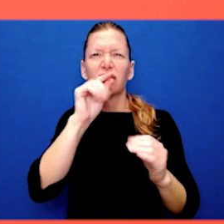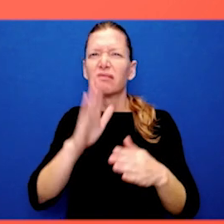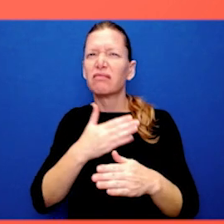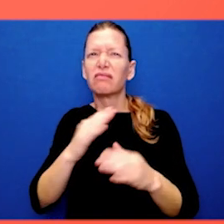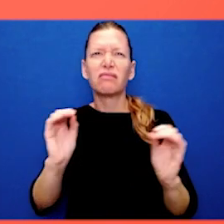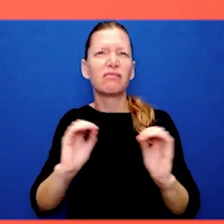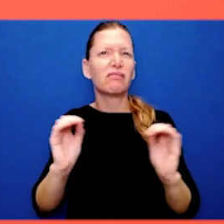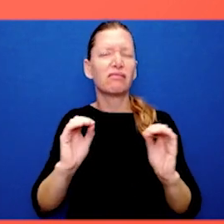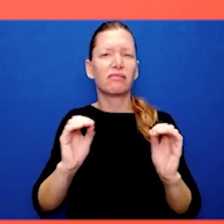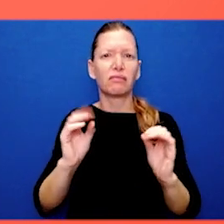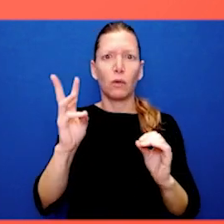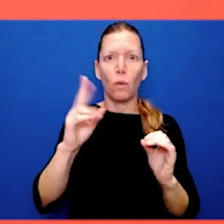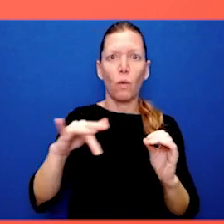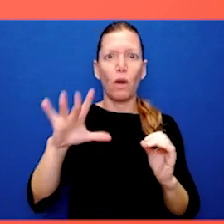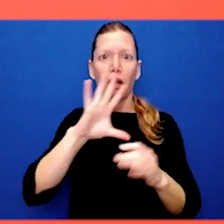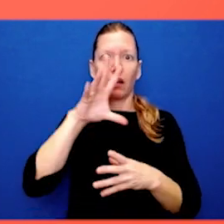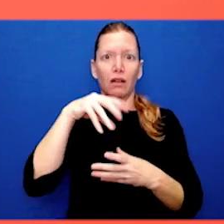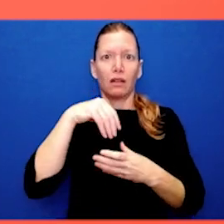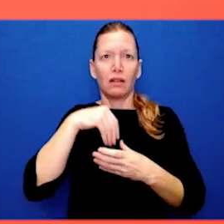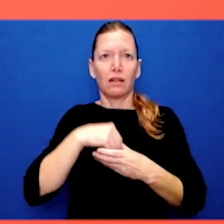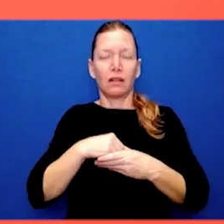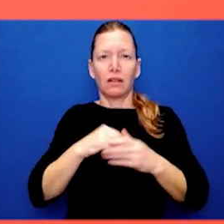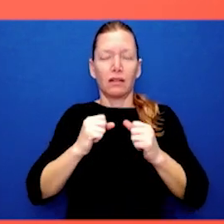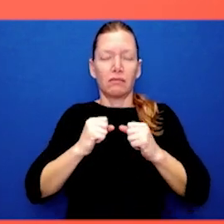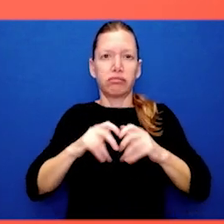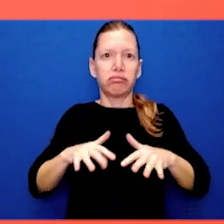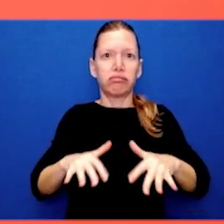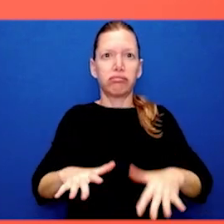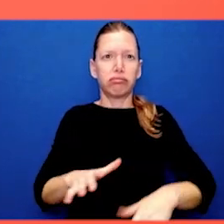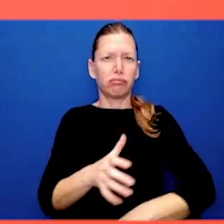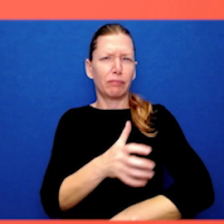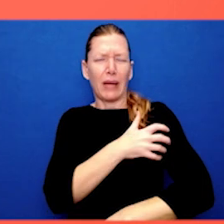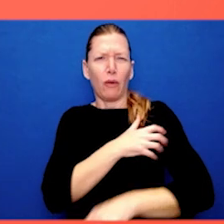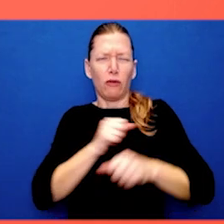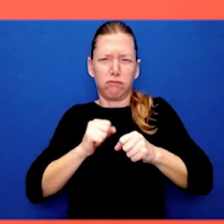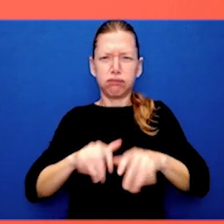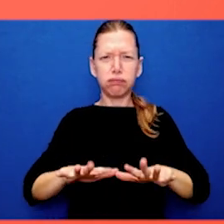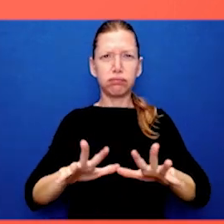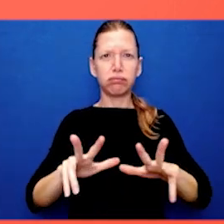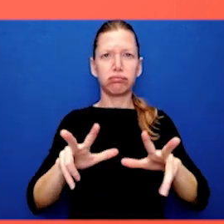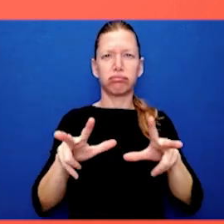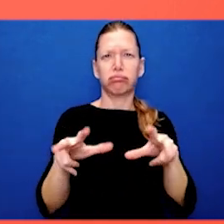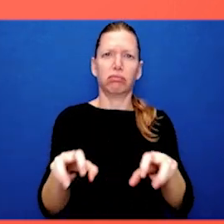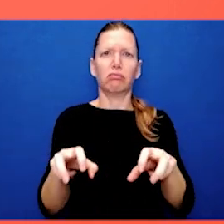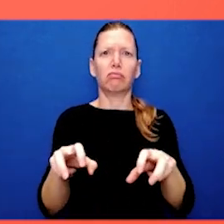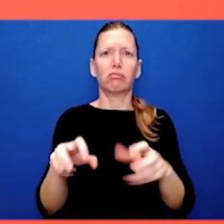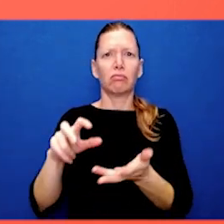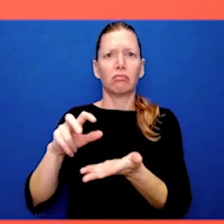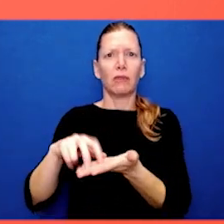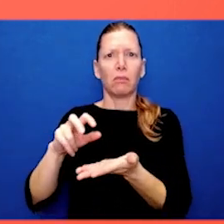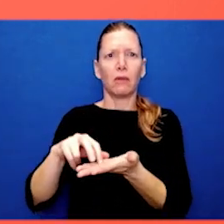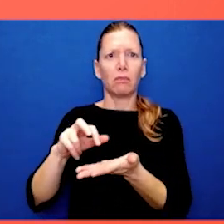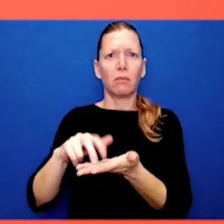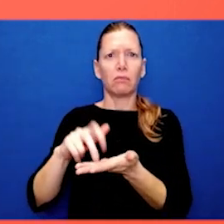unmusical. The wildness in him was power, spread through his feet